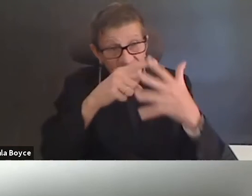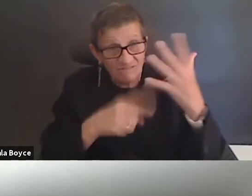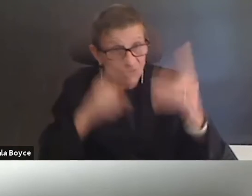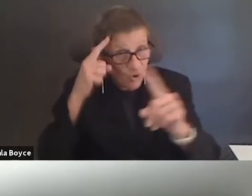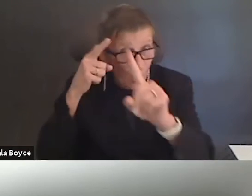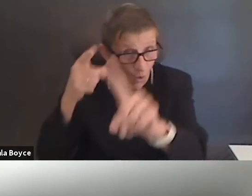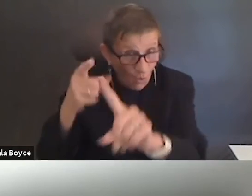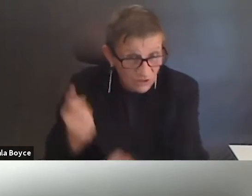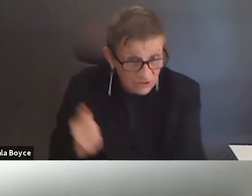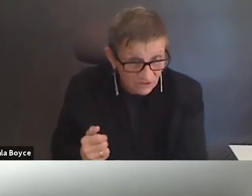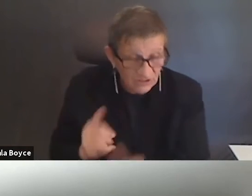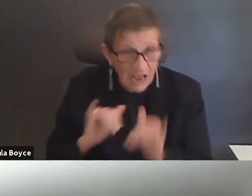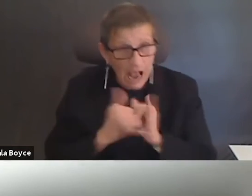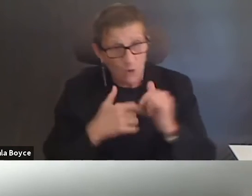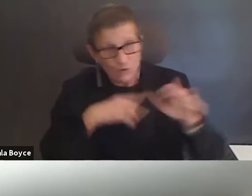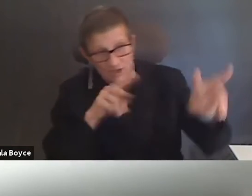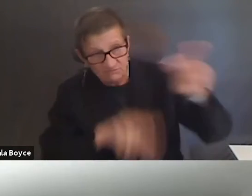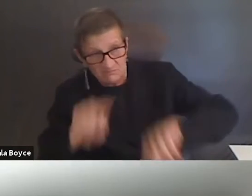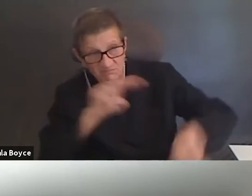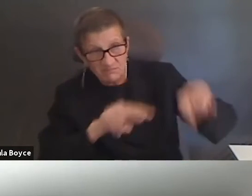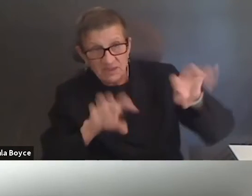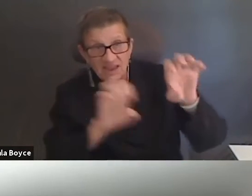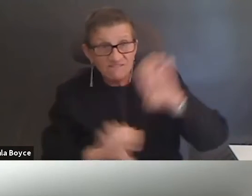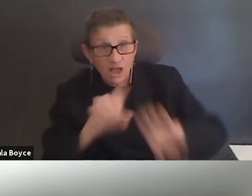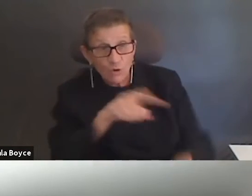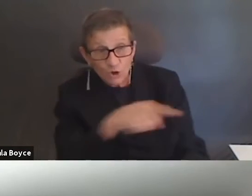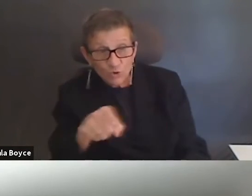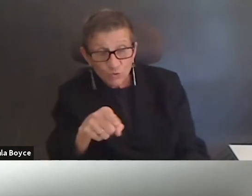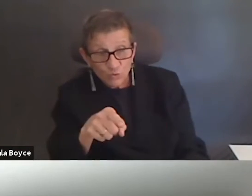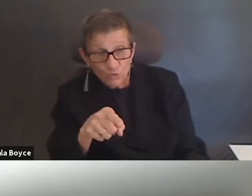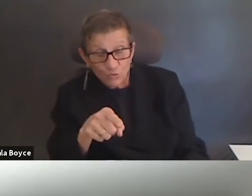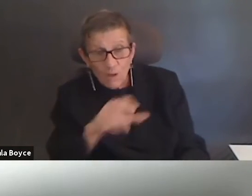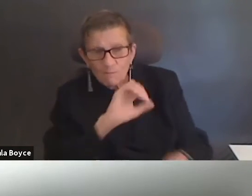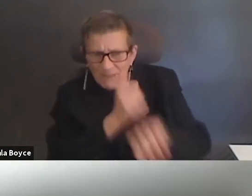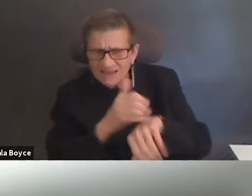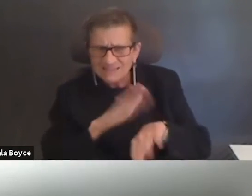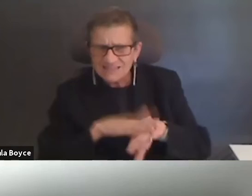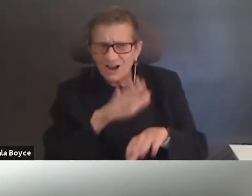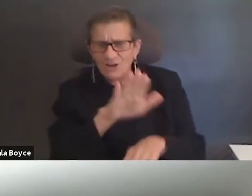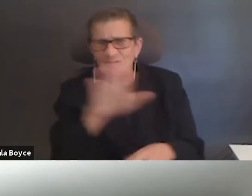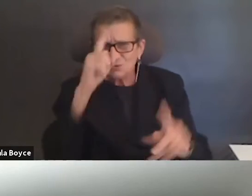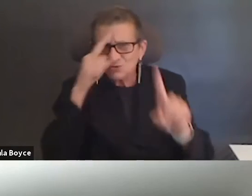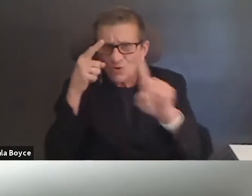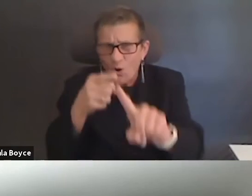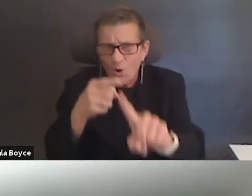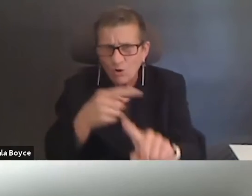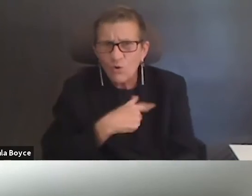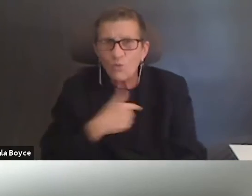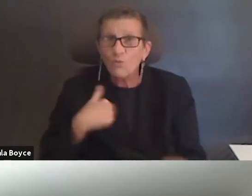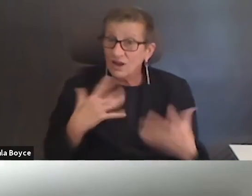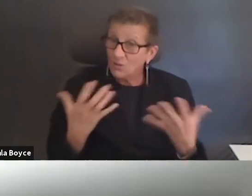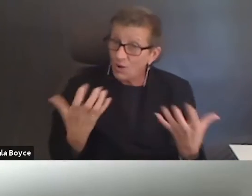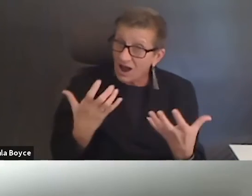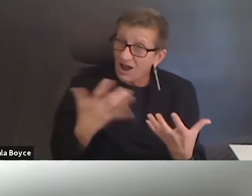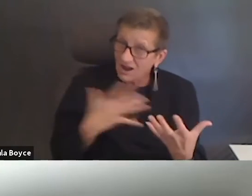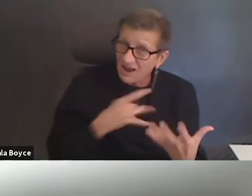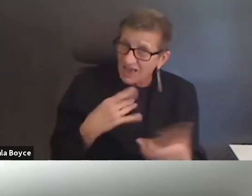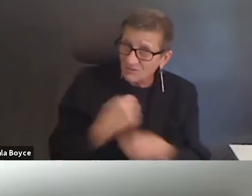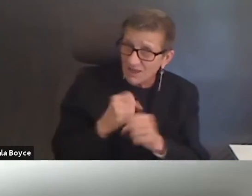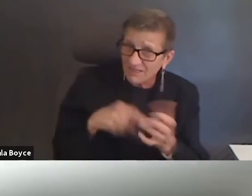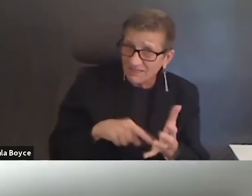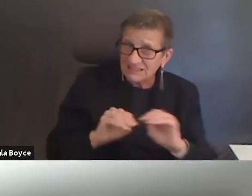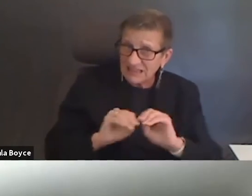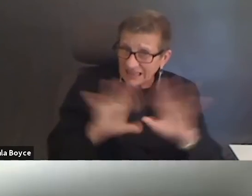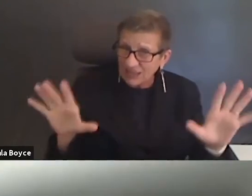How we evaluate you is based on those goals. We like to make this very clear, and